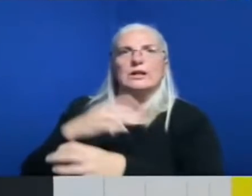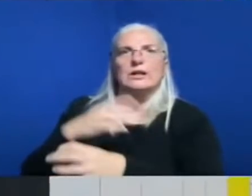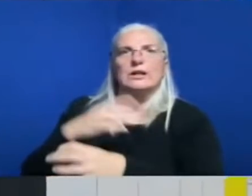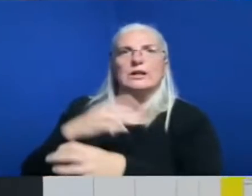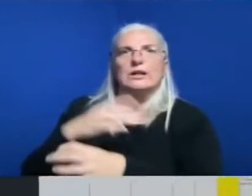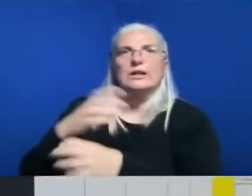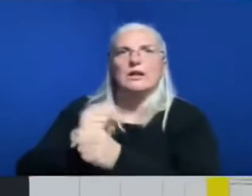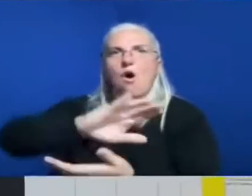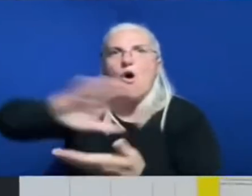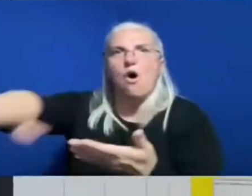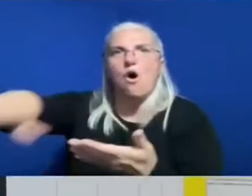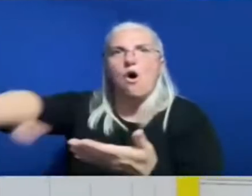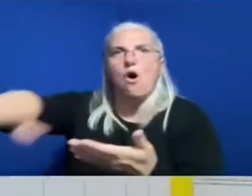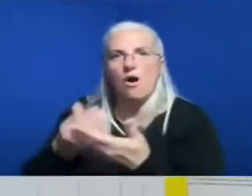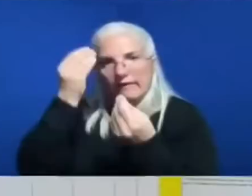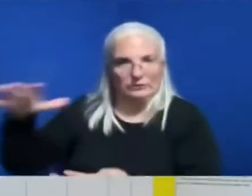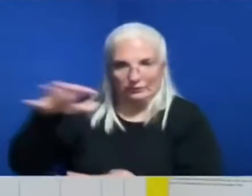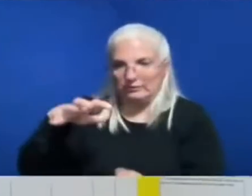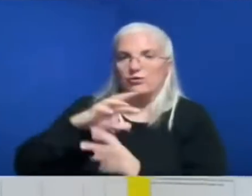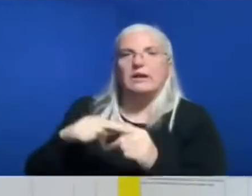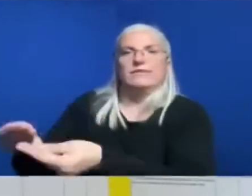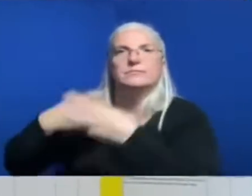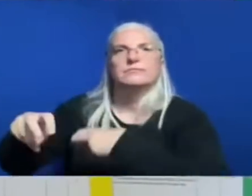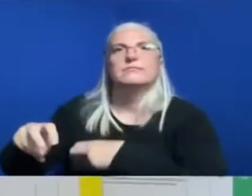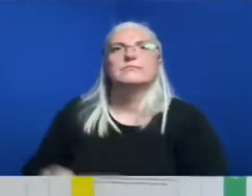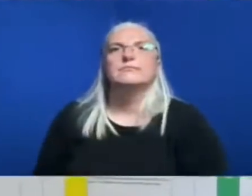from the Great Basin Team 1.